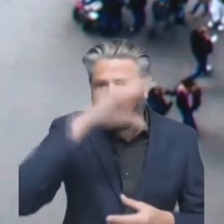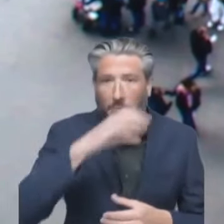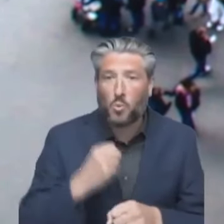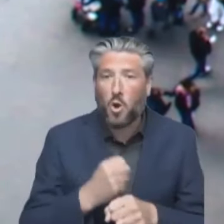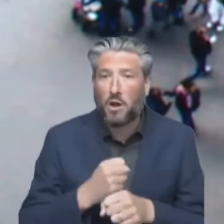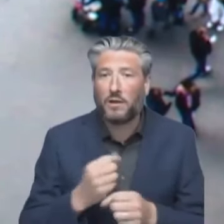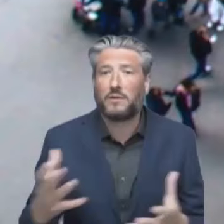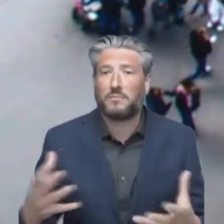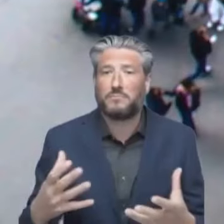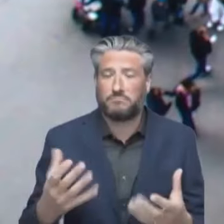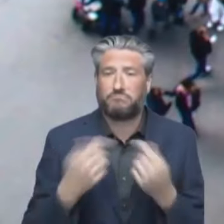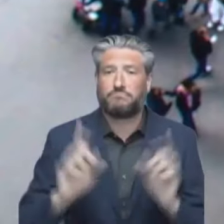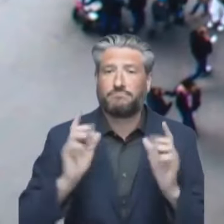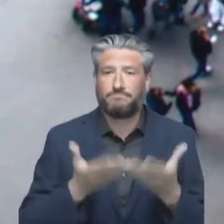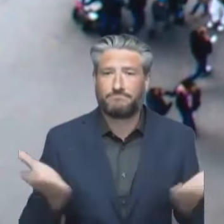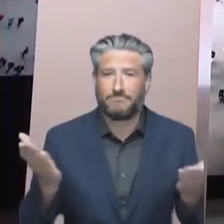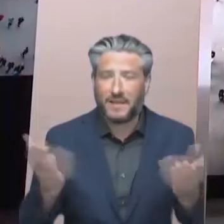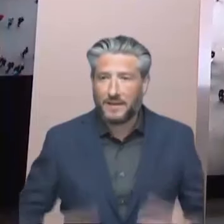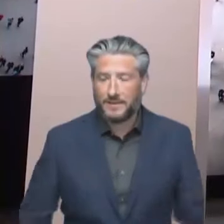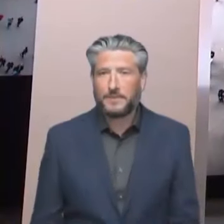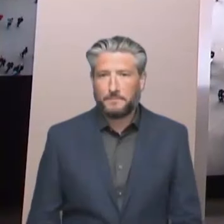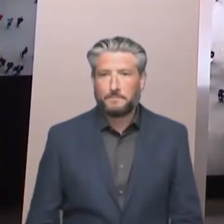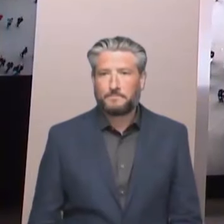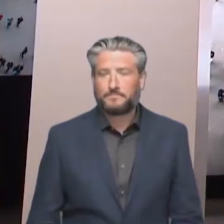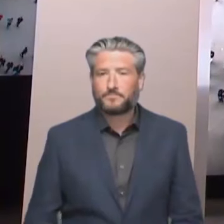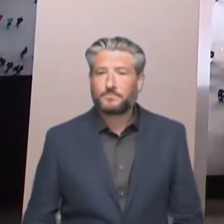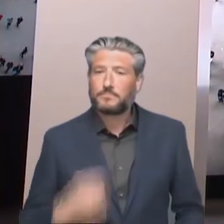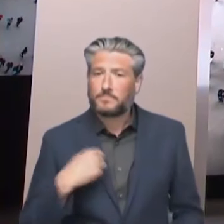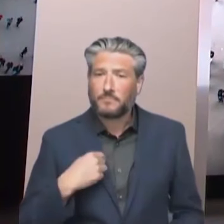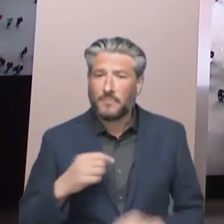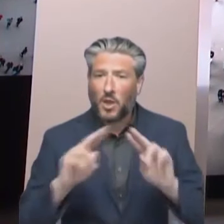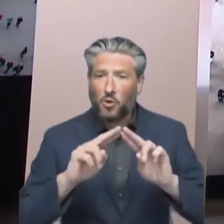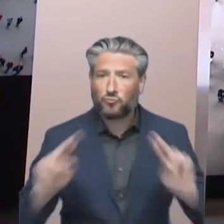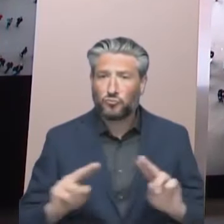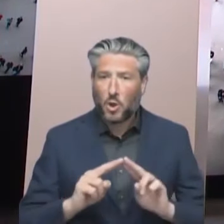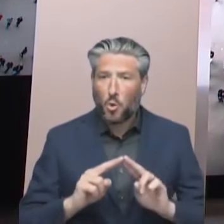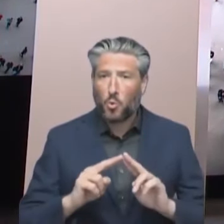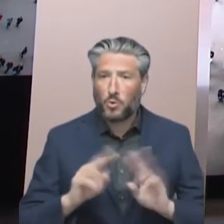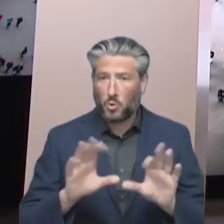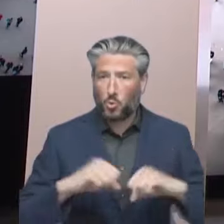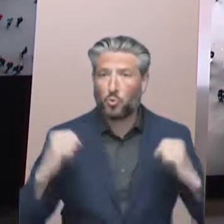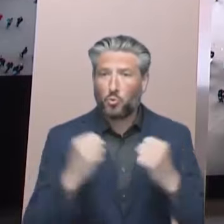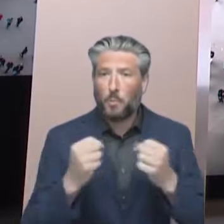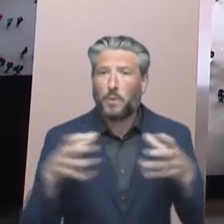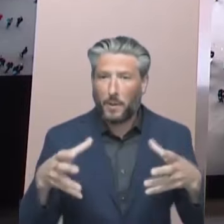working on parity. In the Renault Group, we are lucky enough to have almost a quarter of our employees being